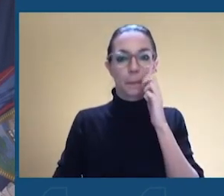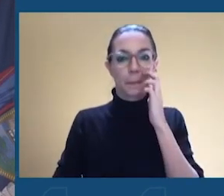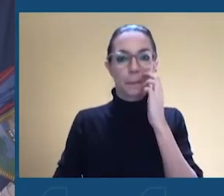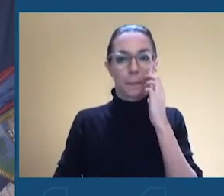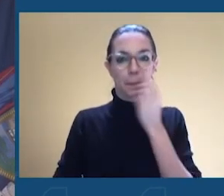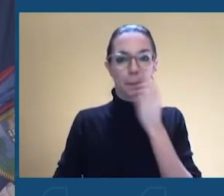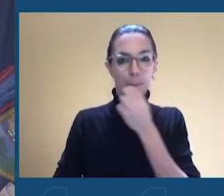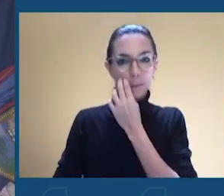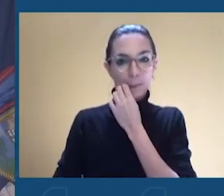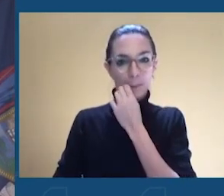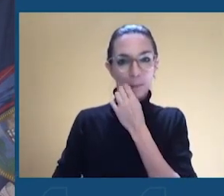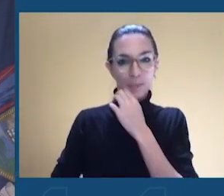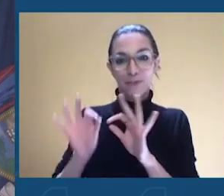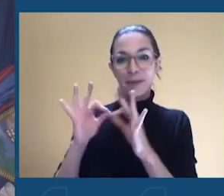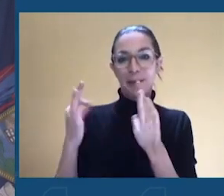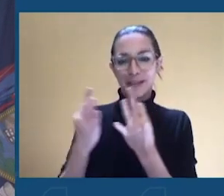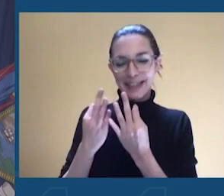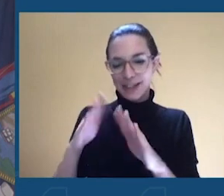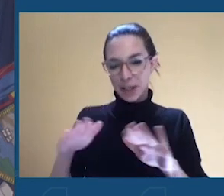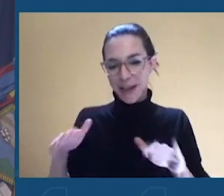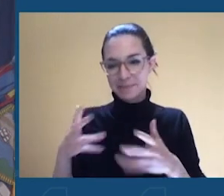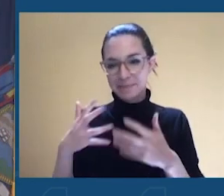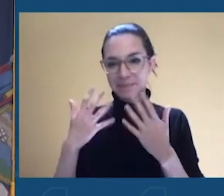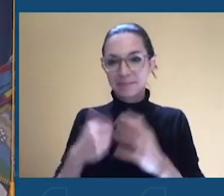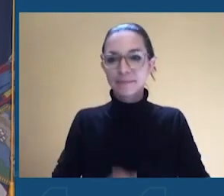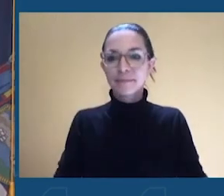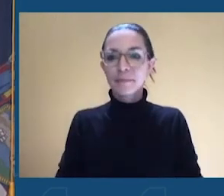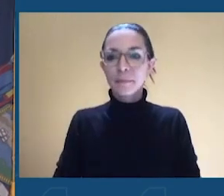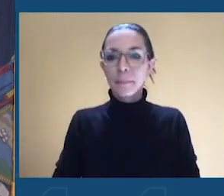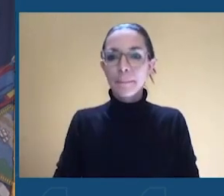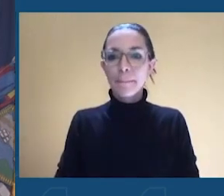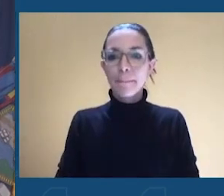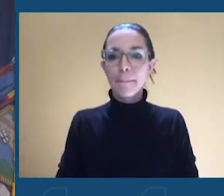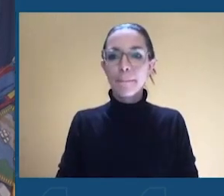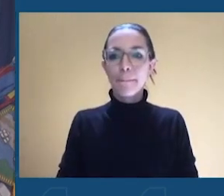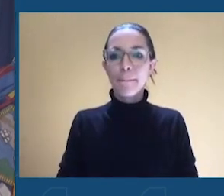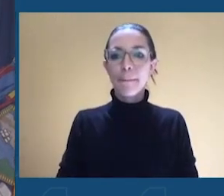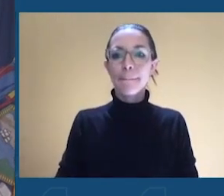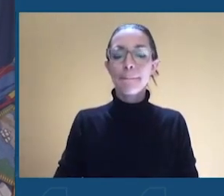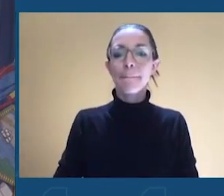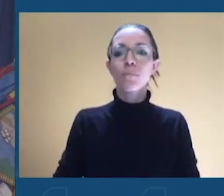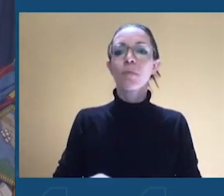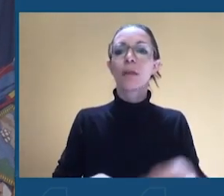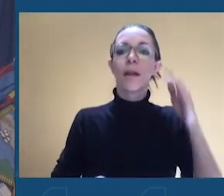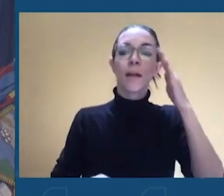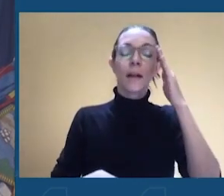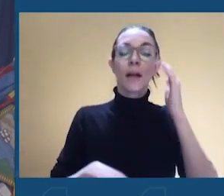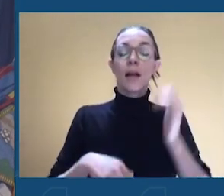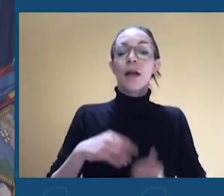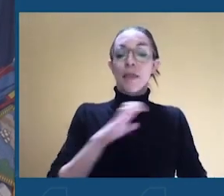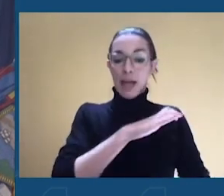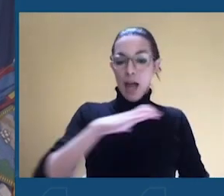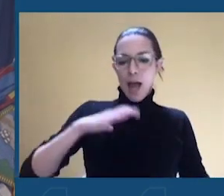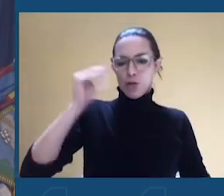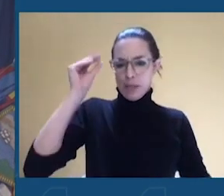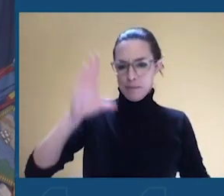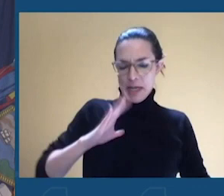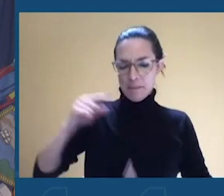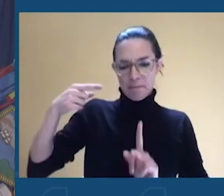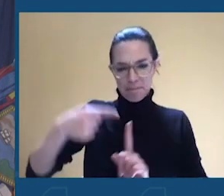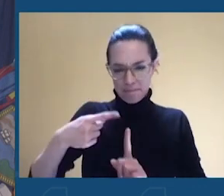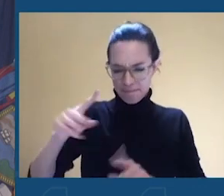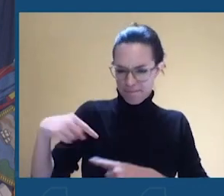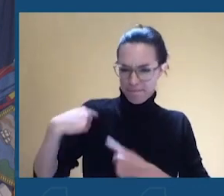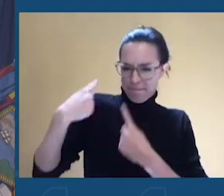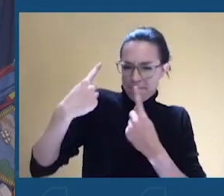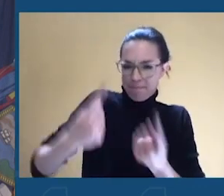Your family's so excited. The congressman is no stranger to hard work and to public service. He's been